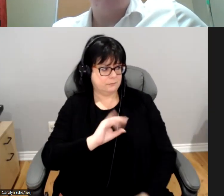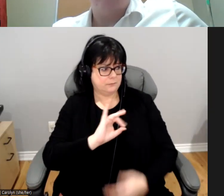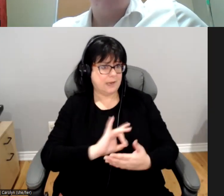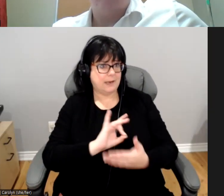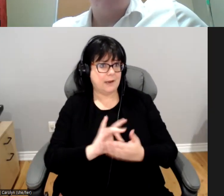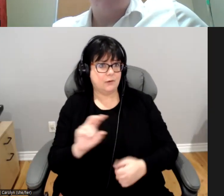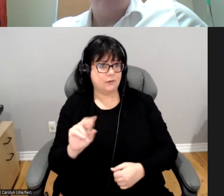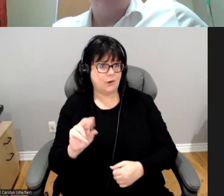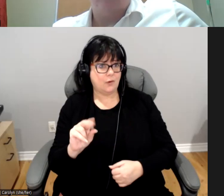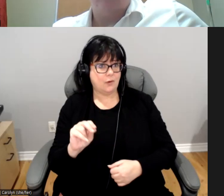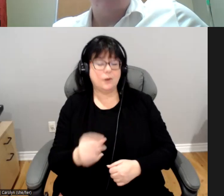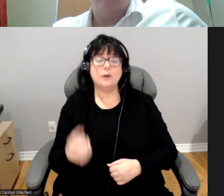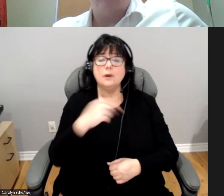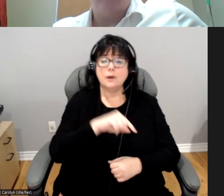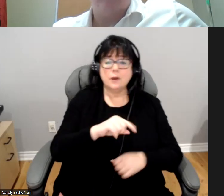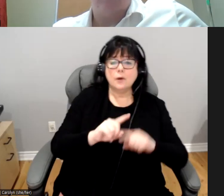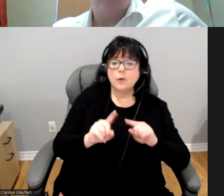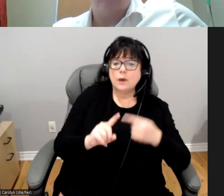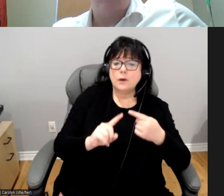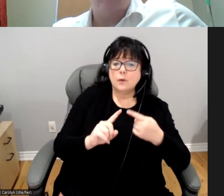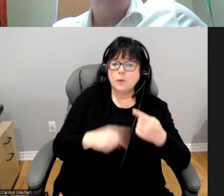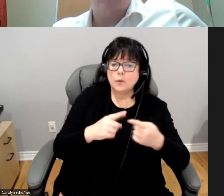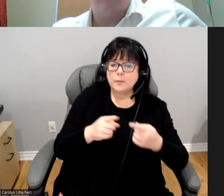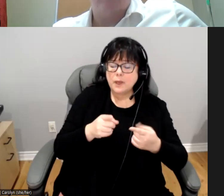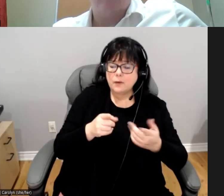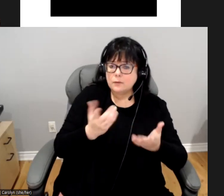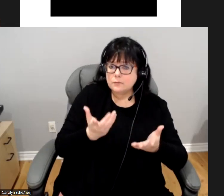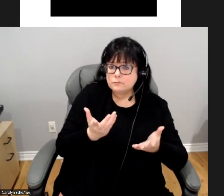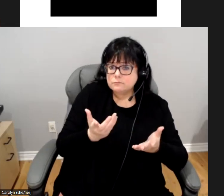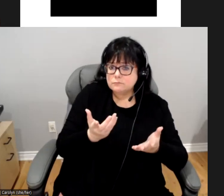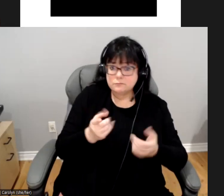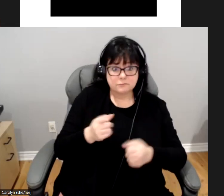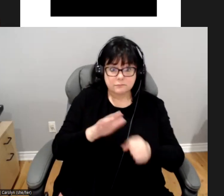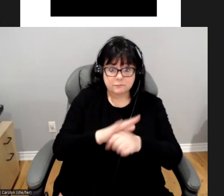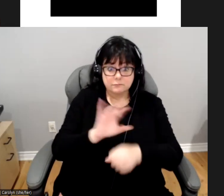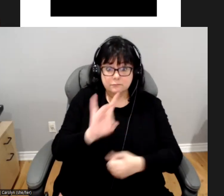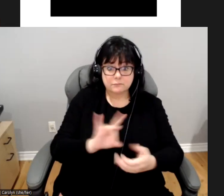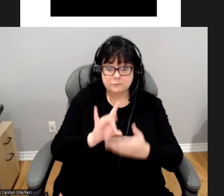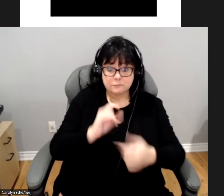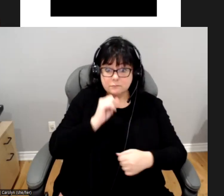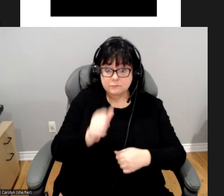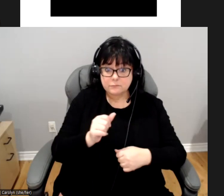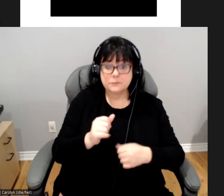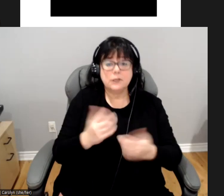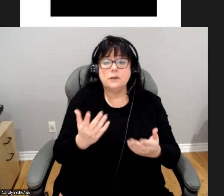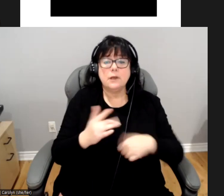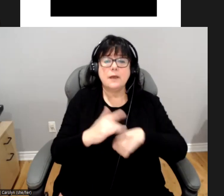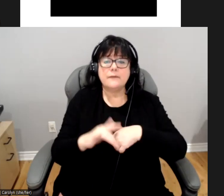day, whatever what they're busy with? Okay, well, what are you available for? How can we fit this